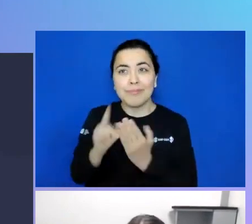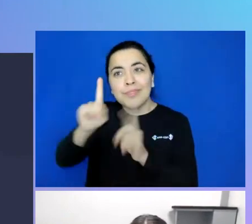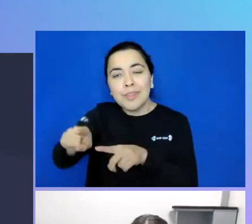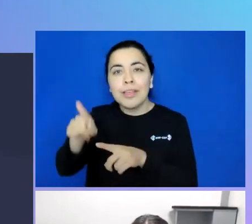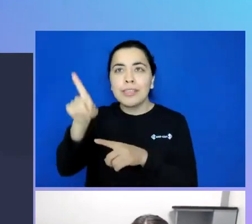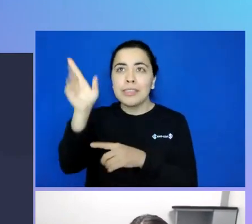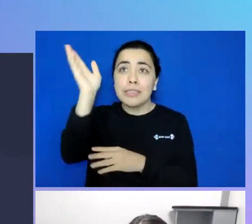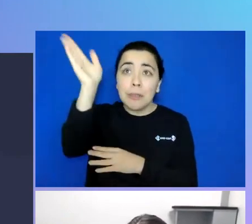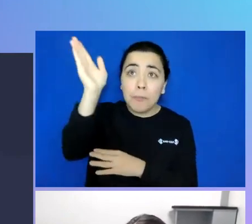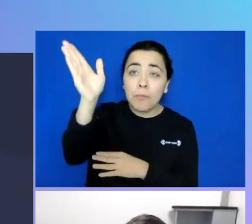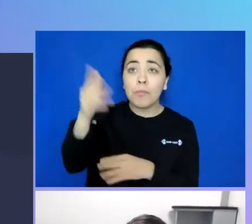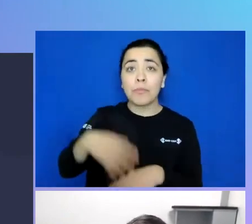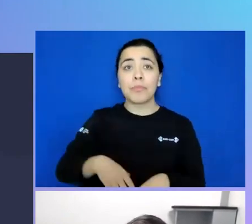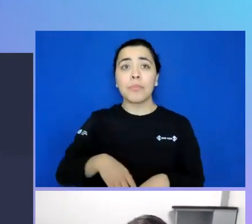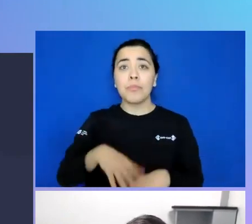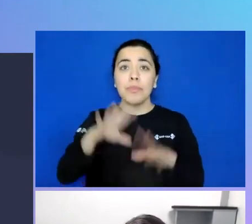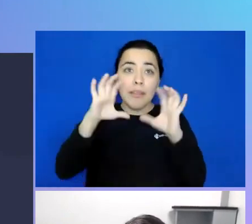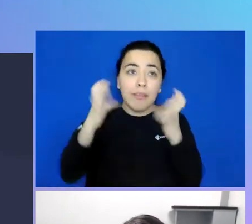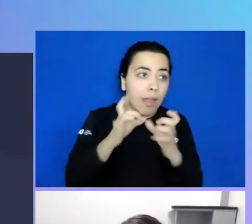classes, taking your exams.